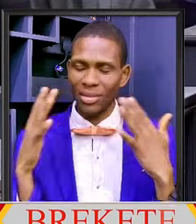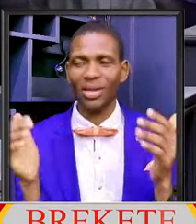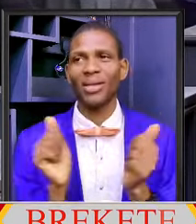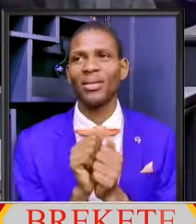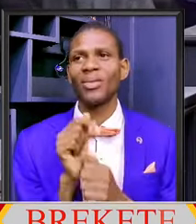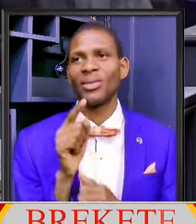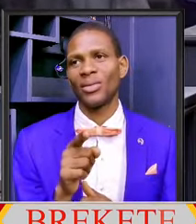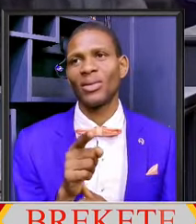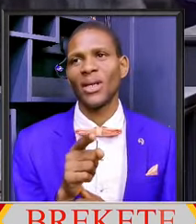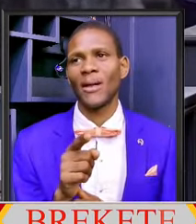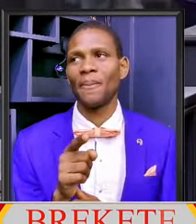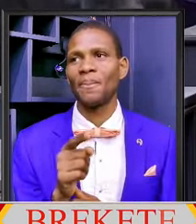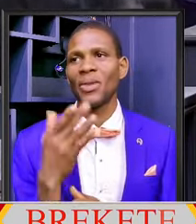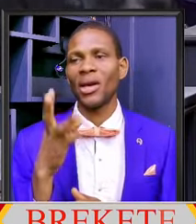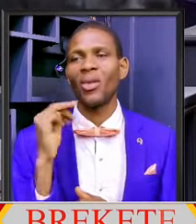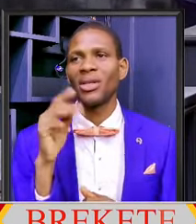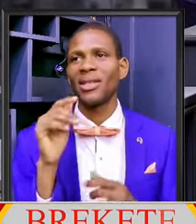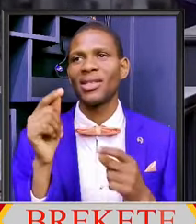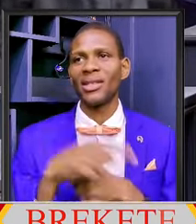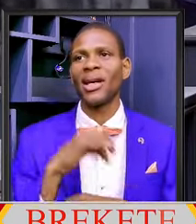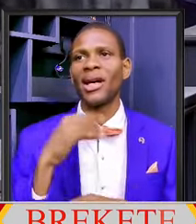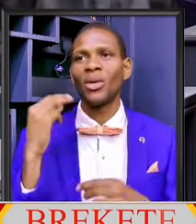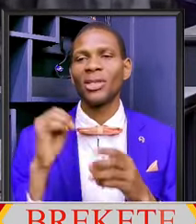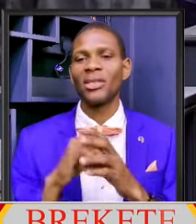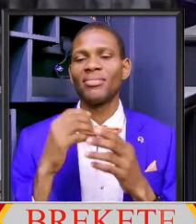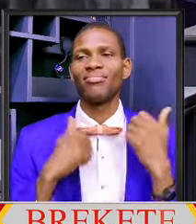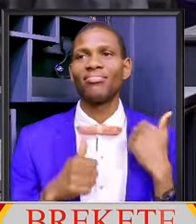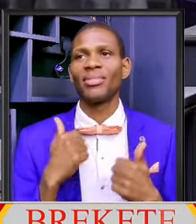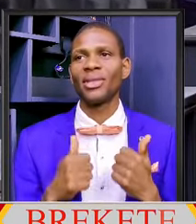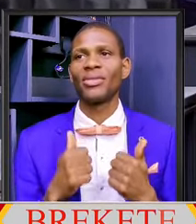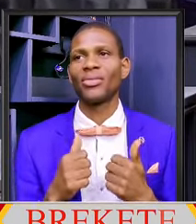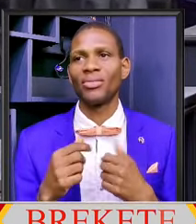you. There was a day I was even in the bedroom,